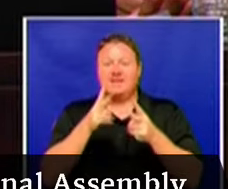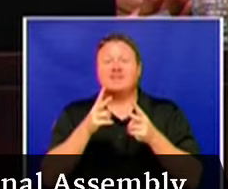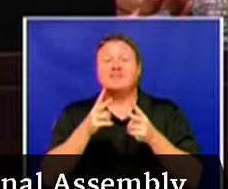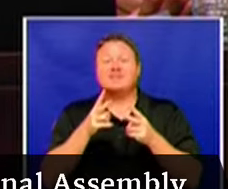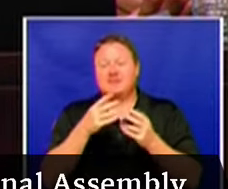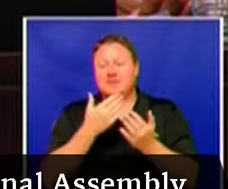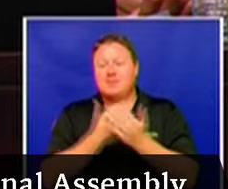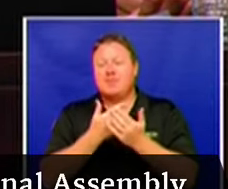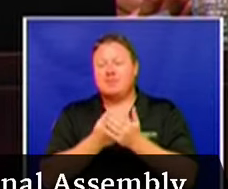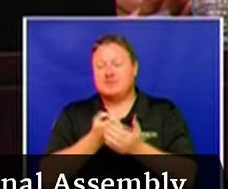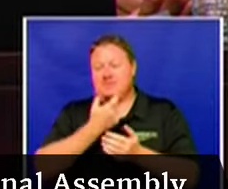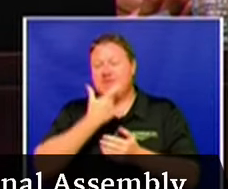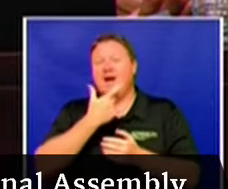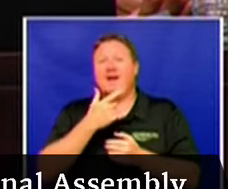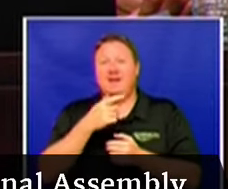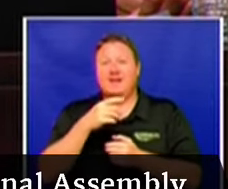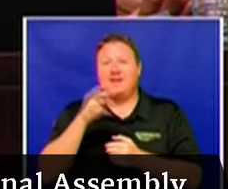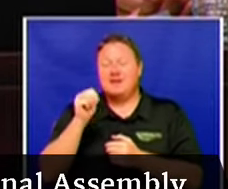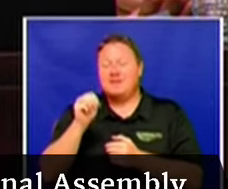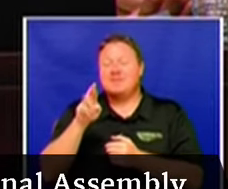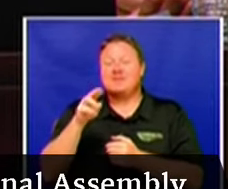Mr. Groenewald's face.